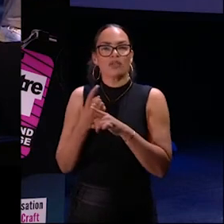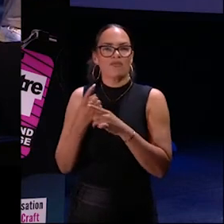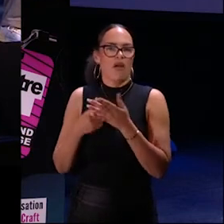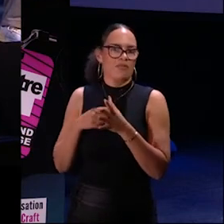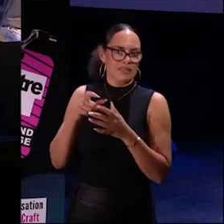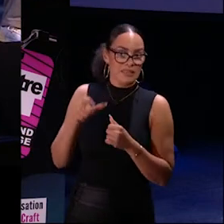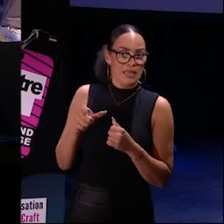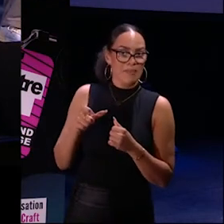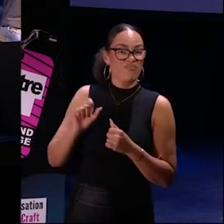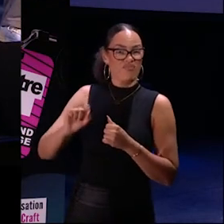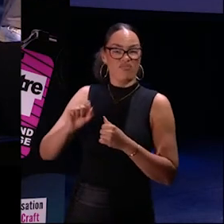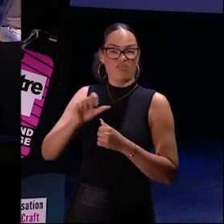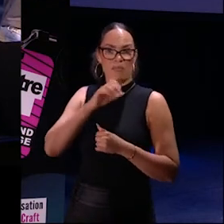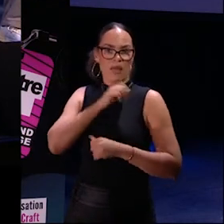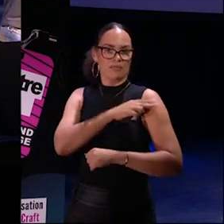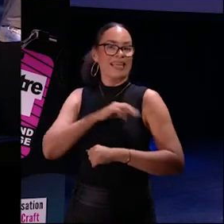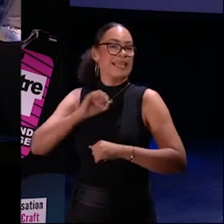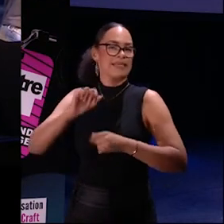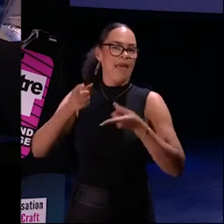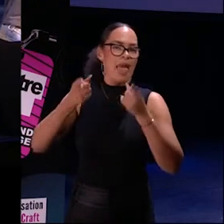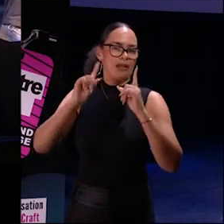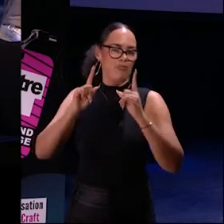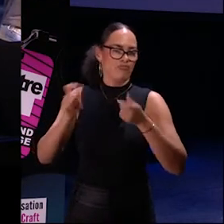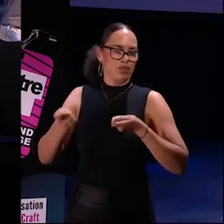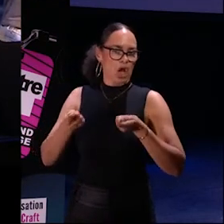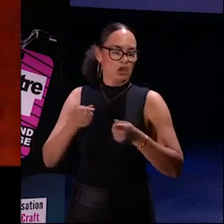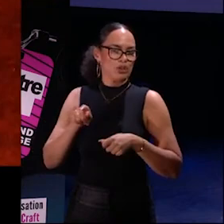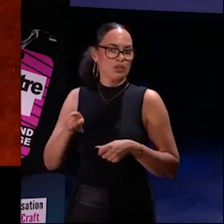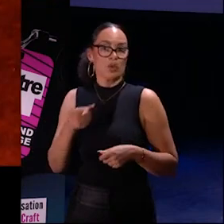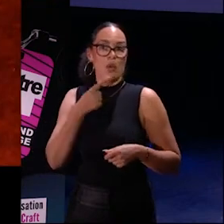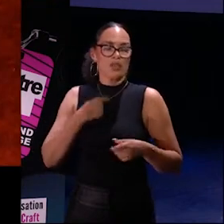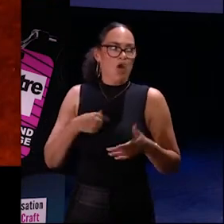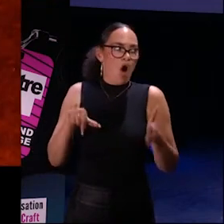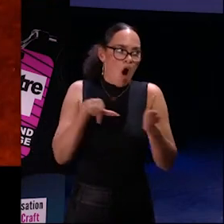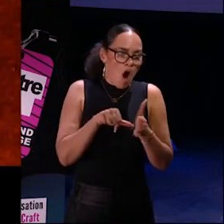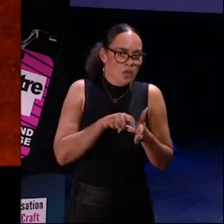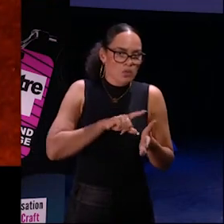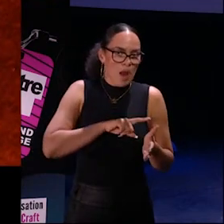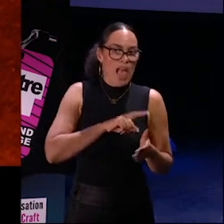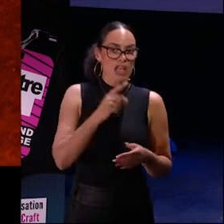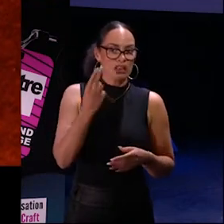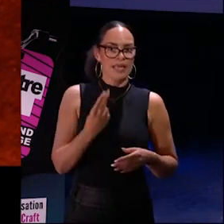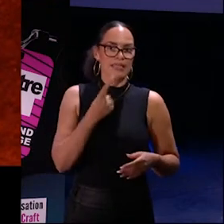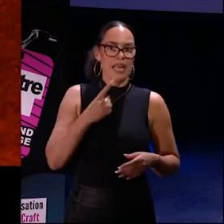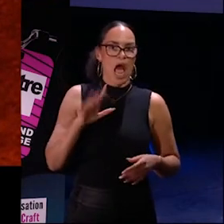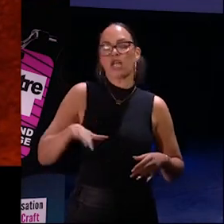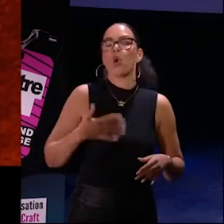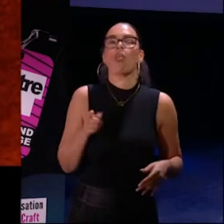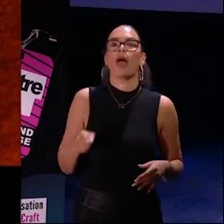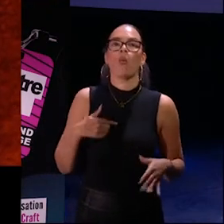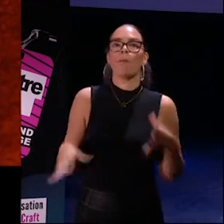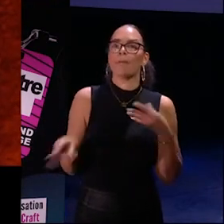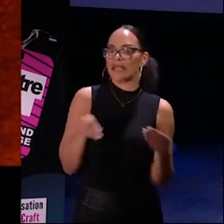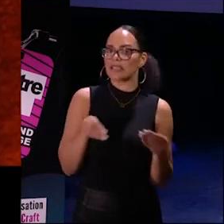that what he finds the hardest, he's the head of production at the RSC, finds the thing he finds the hardest is when the designer says, "I don't want to do that. I want, you know, my plastic, or I want this thing